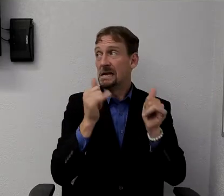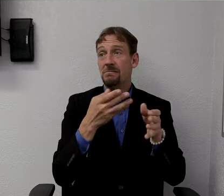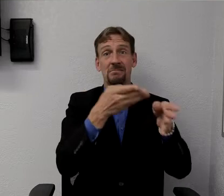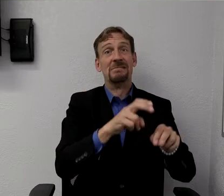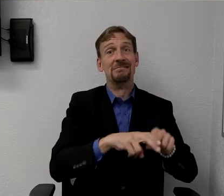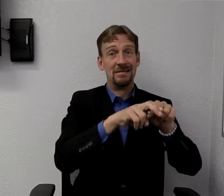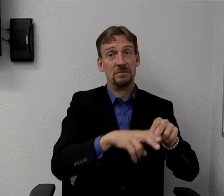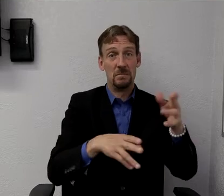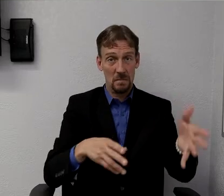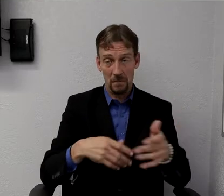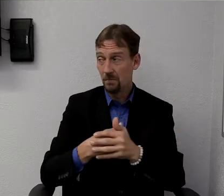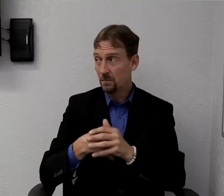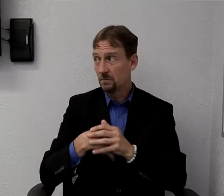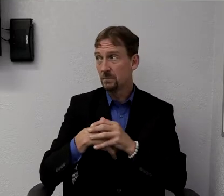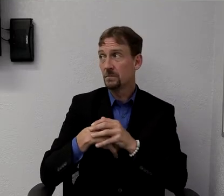We don't know for certain